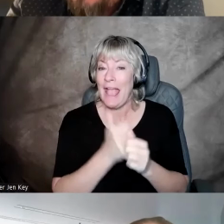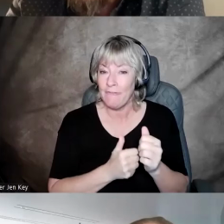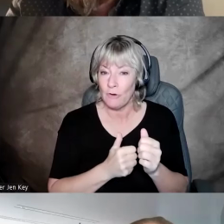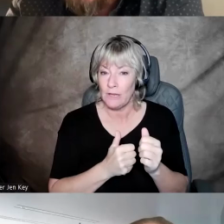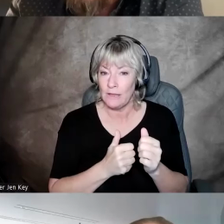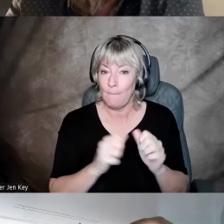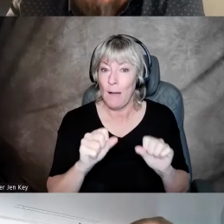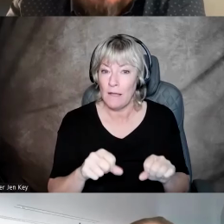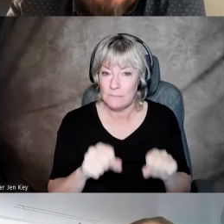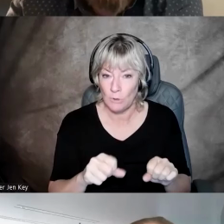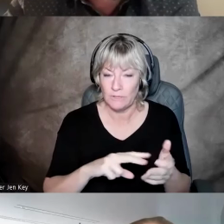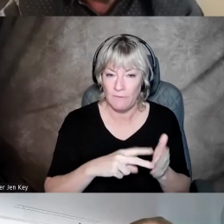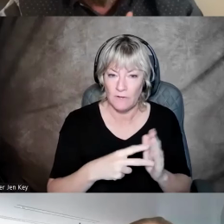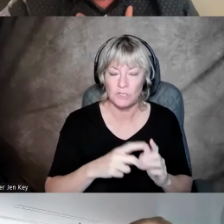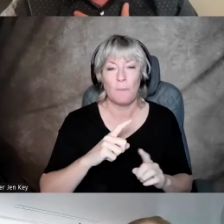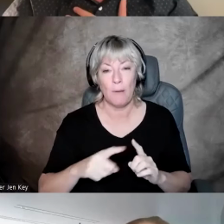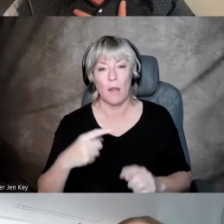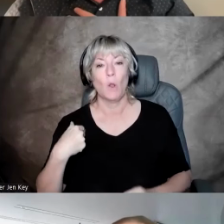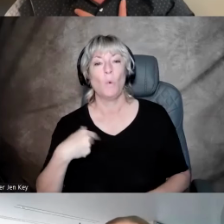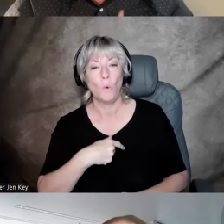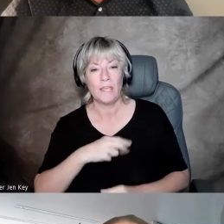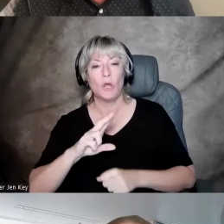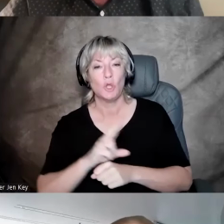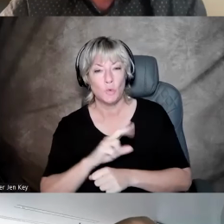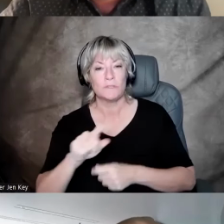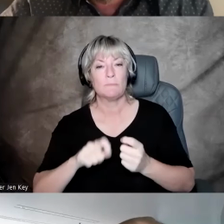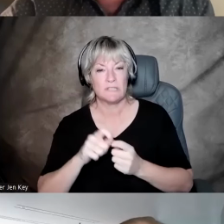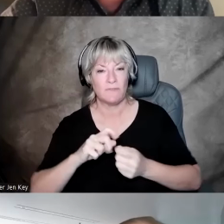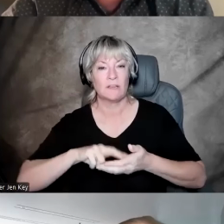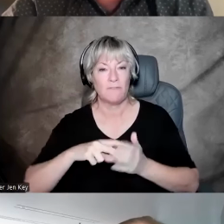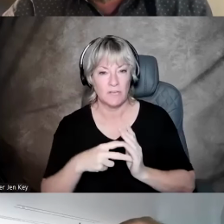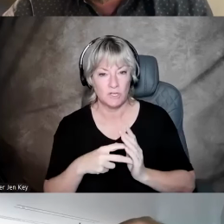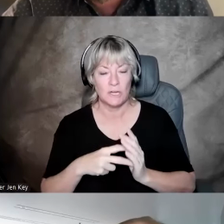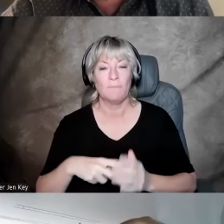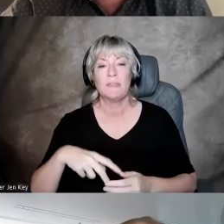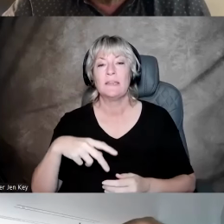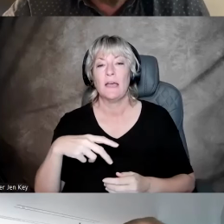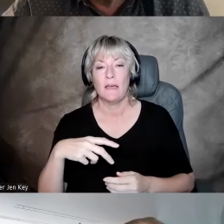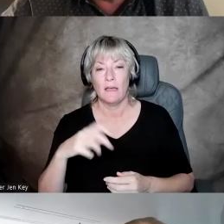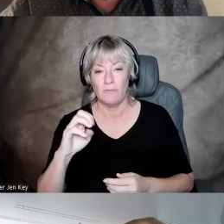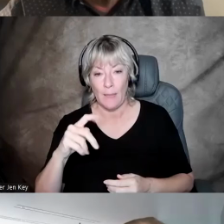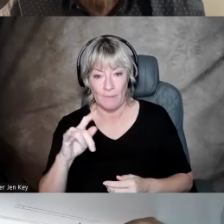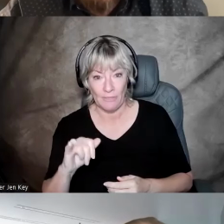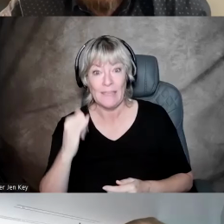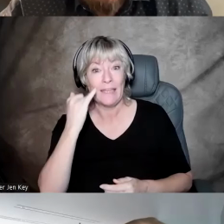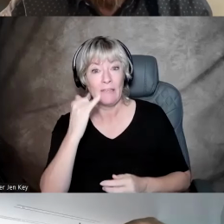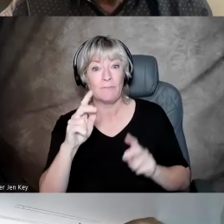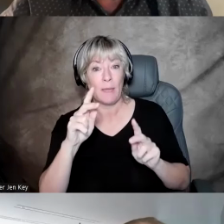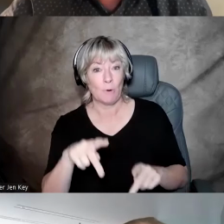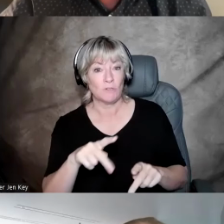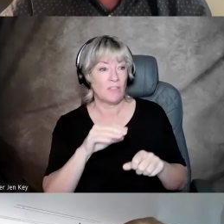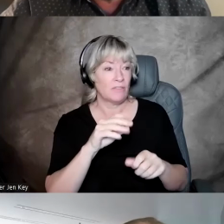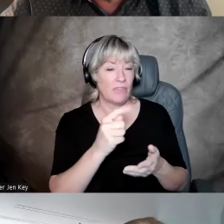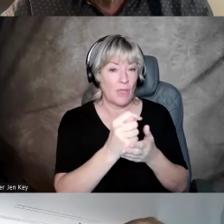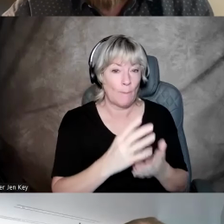empathy, but the definition of empathy that we use specifically is whether the provider or the call taker or therapist